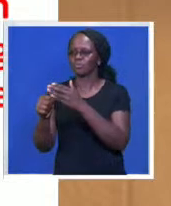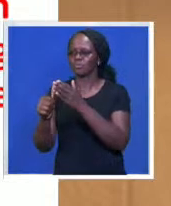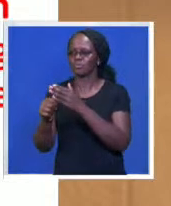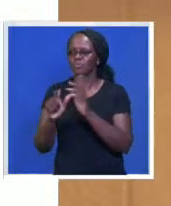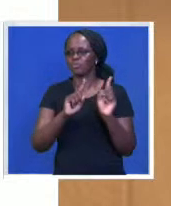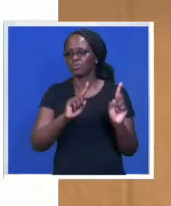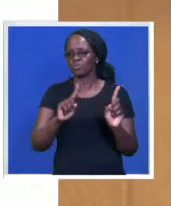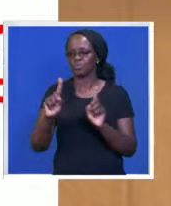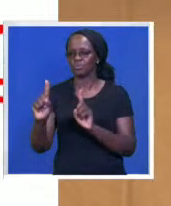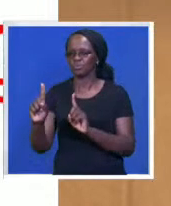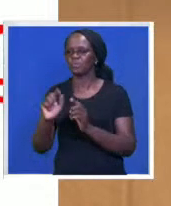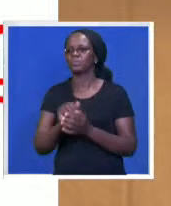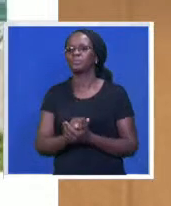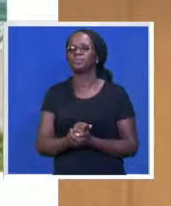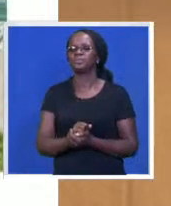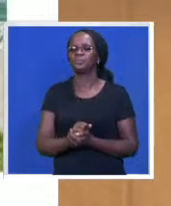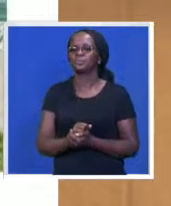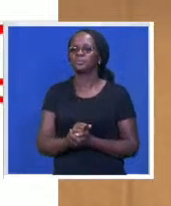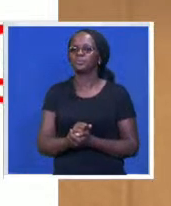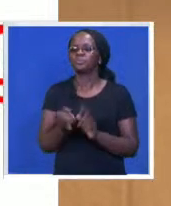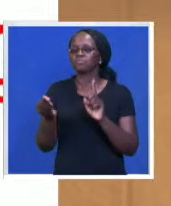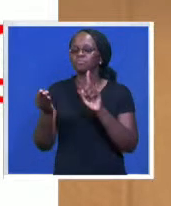Now, question number 3 was